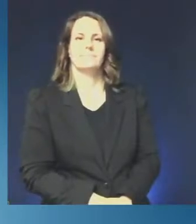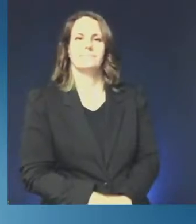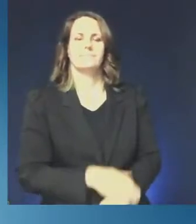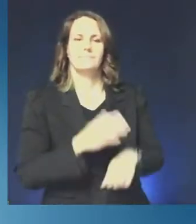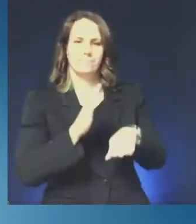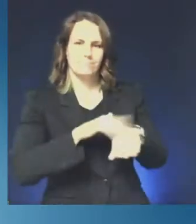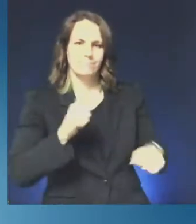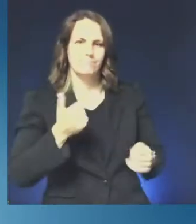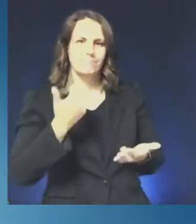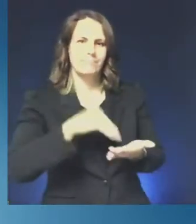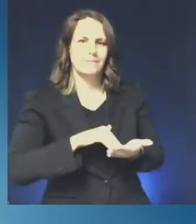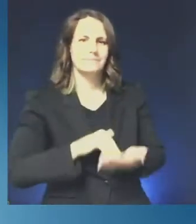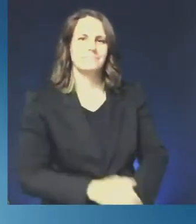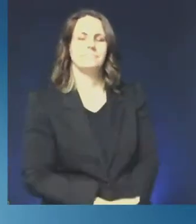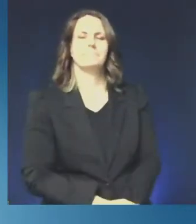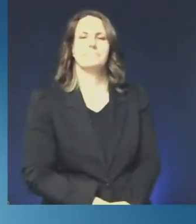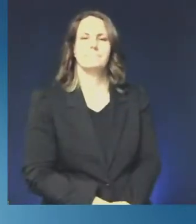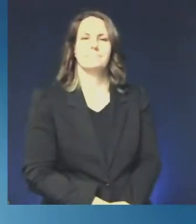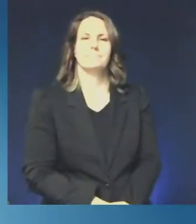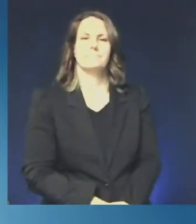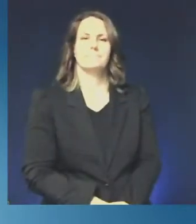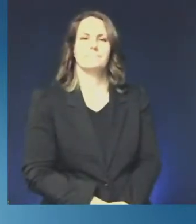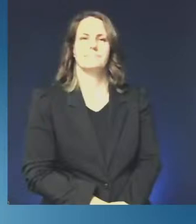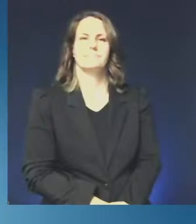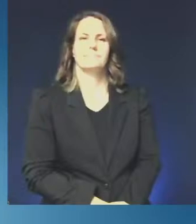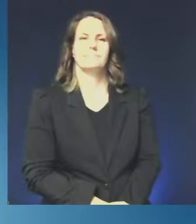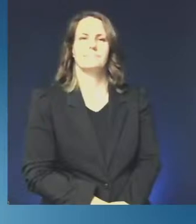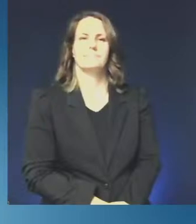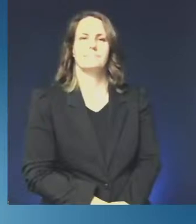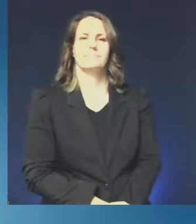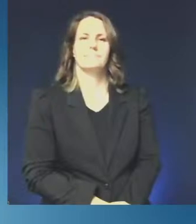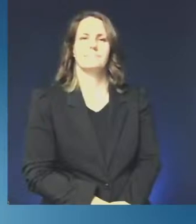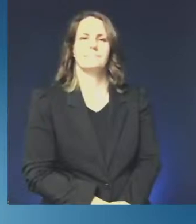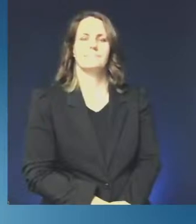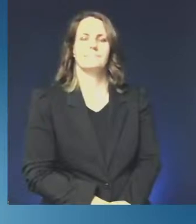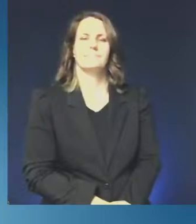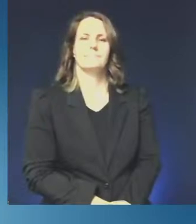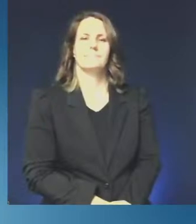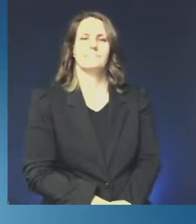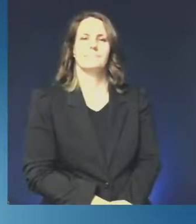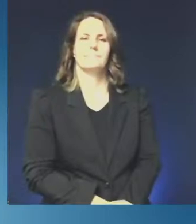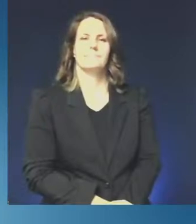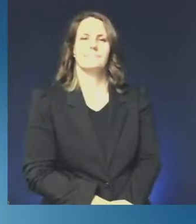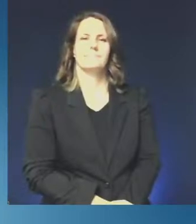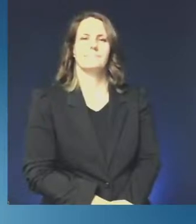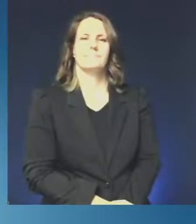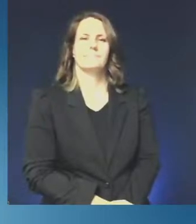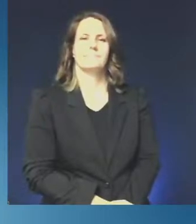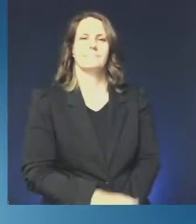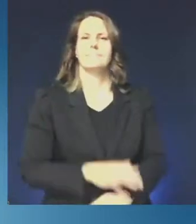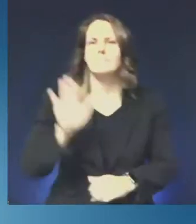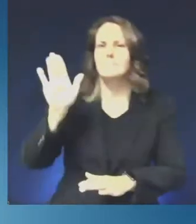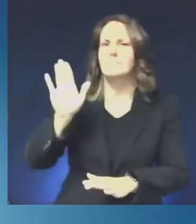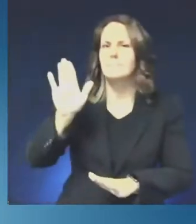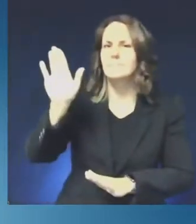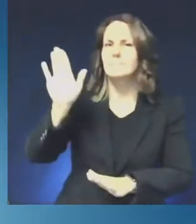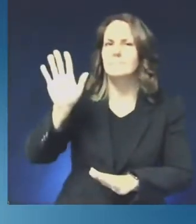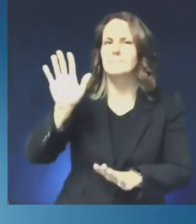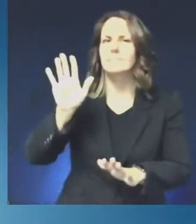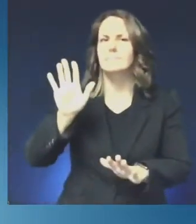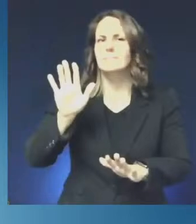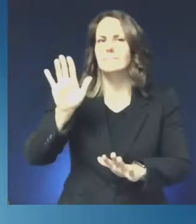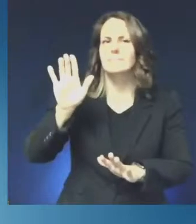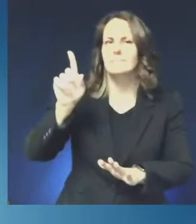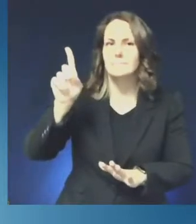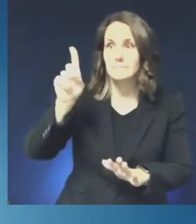Moving on then. Hi. Oh, go ahead. Hi there. Can you hear